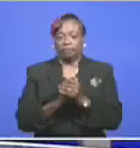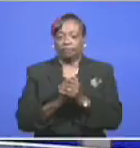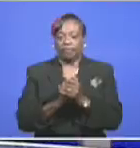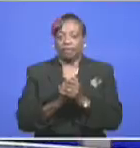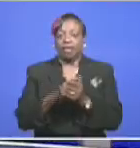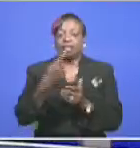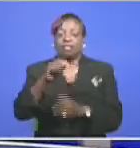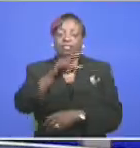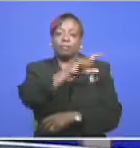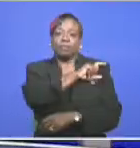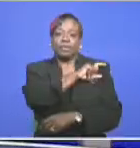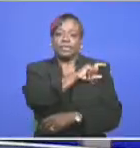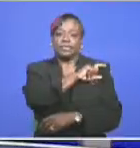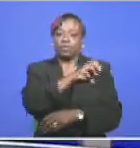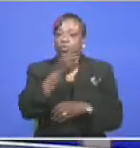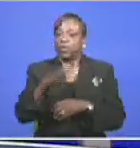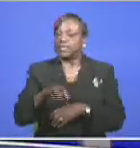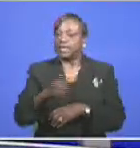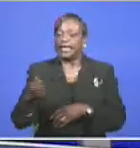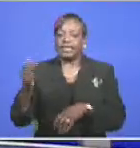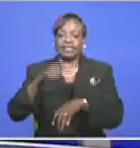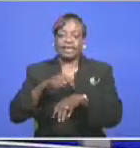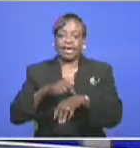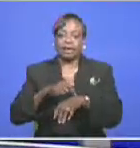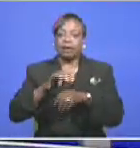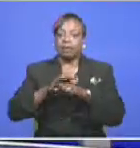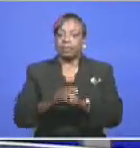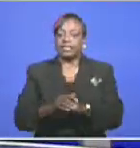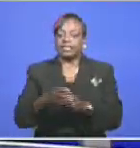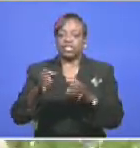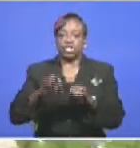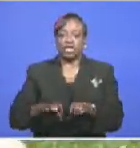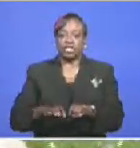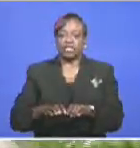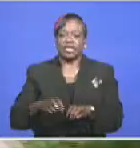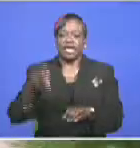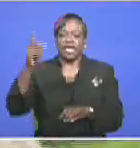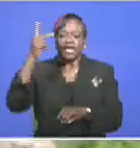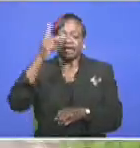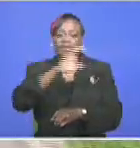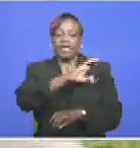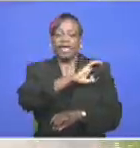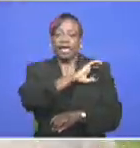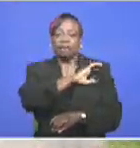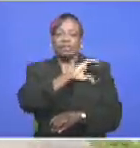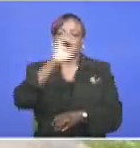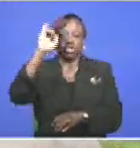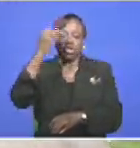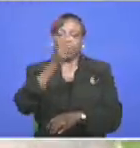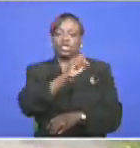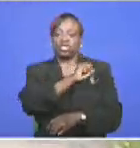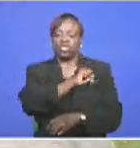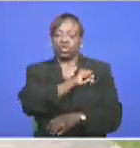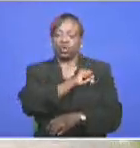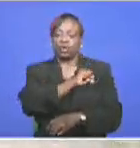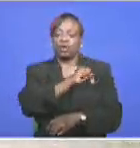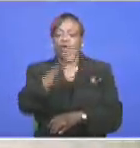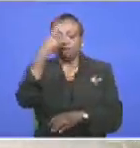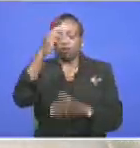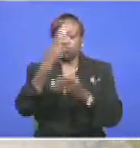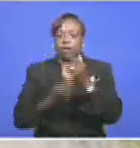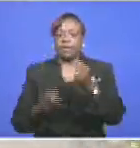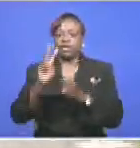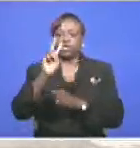Meantime, the police wasting no time pressing charges. Kevin Cambridge and Julian Stewart appeared in court today in connection with the rape of